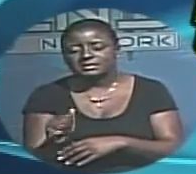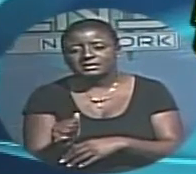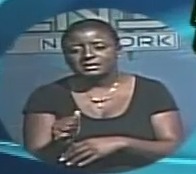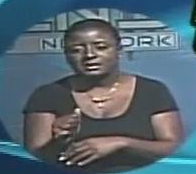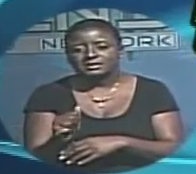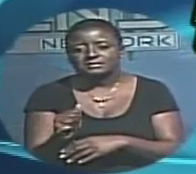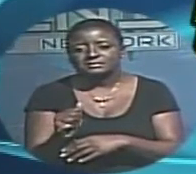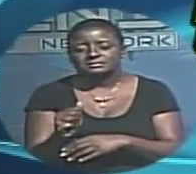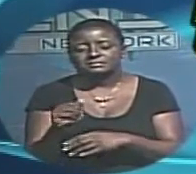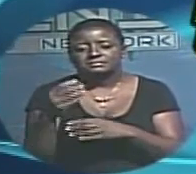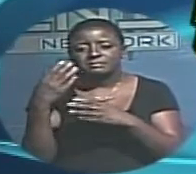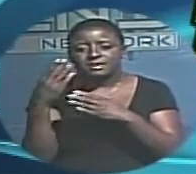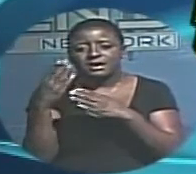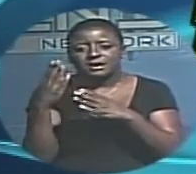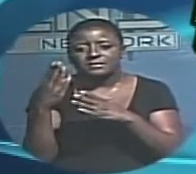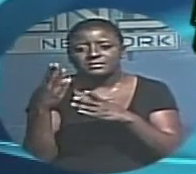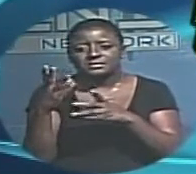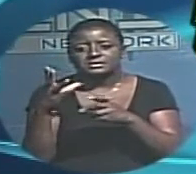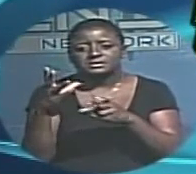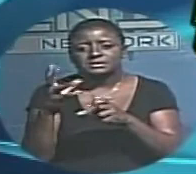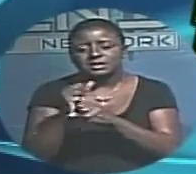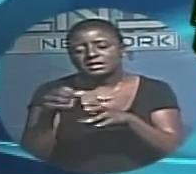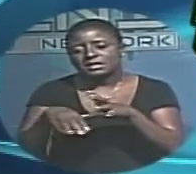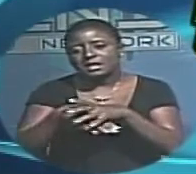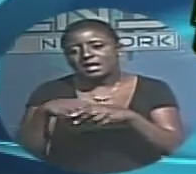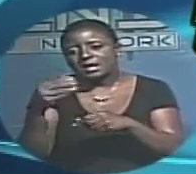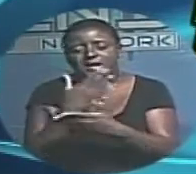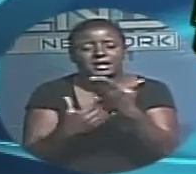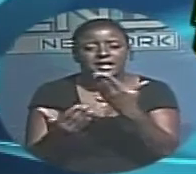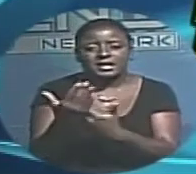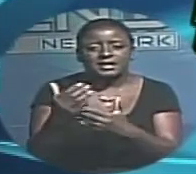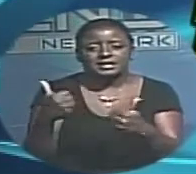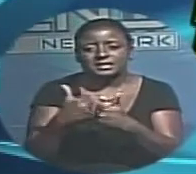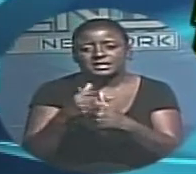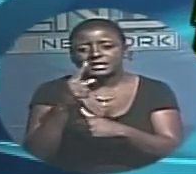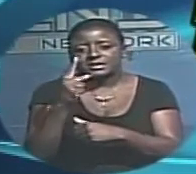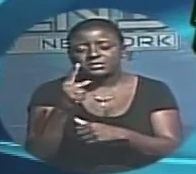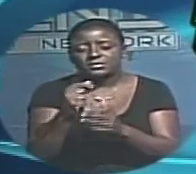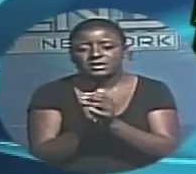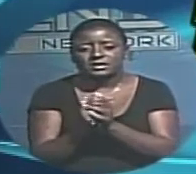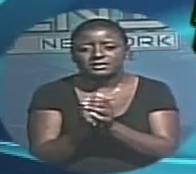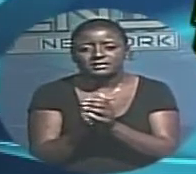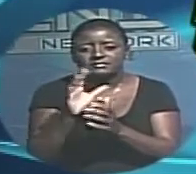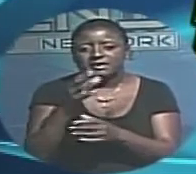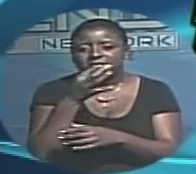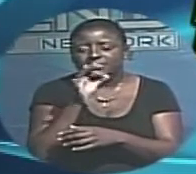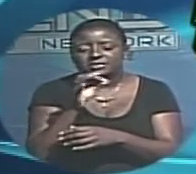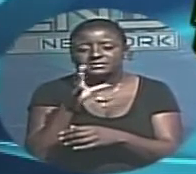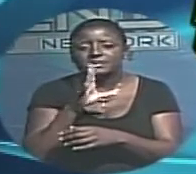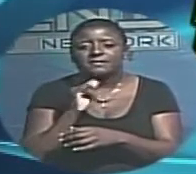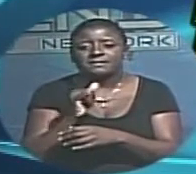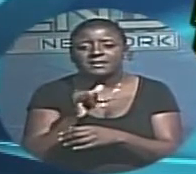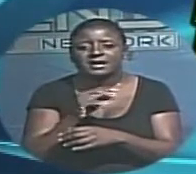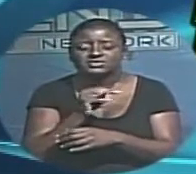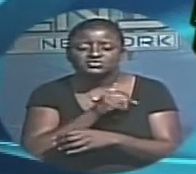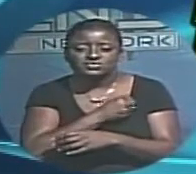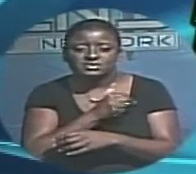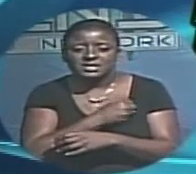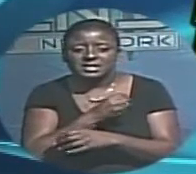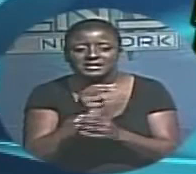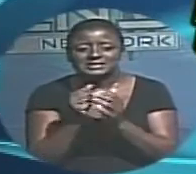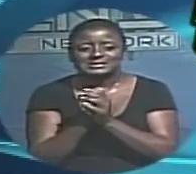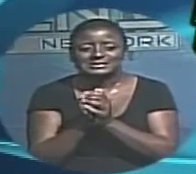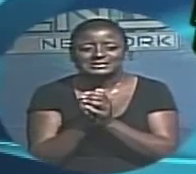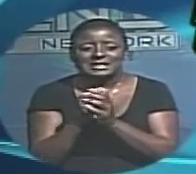ahead in the game 5-1 with 7:24 of the first quarter. 5 points by Joel Munez and three from Josimar Arzaya